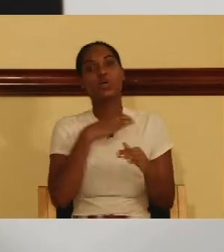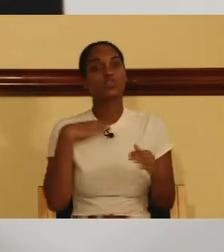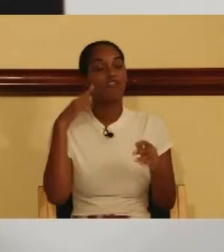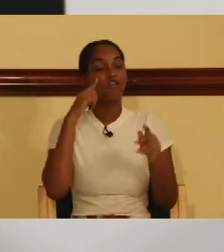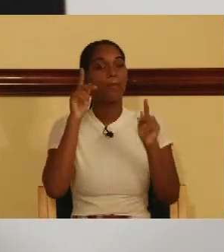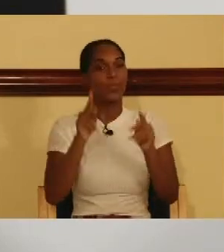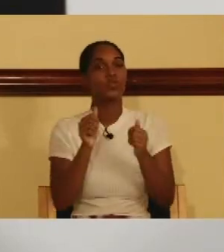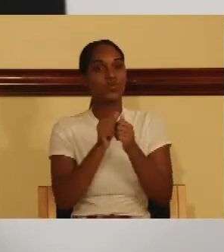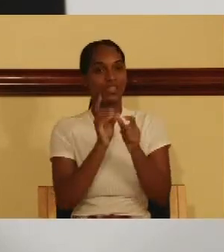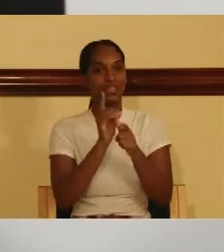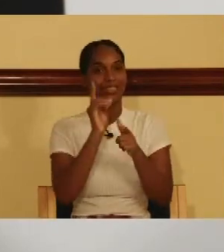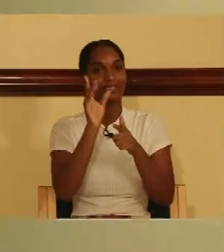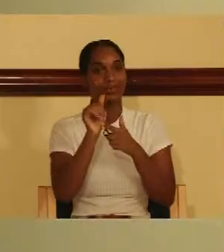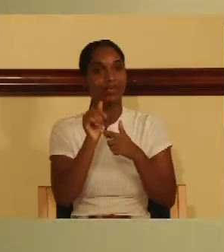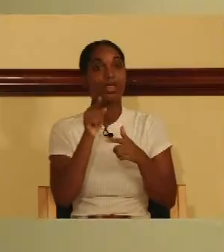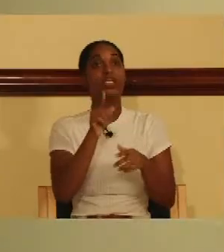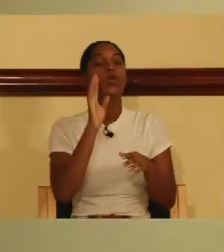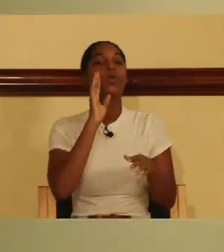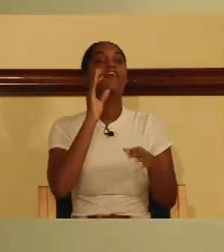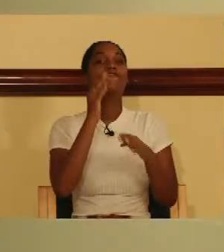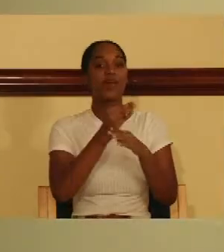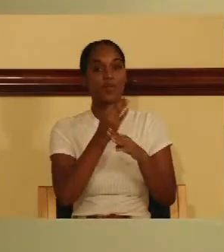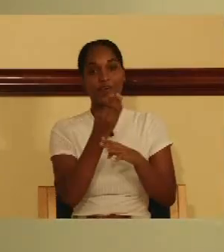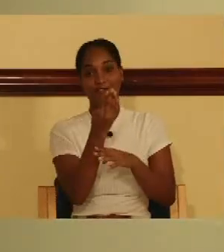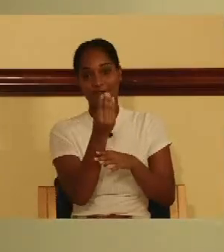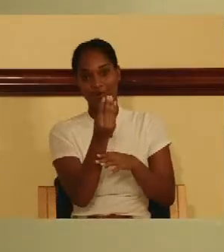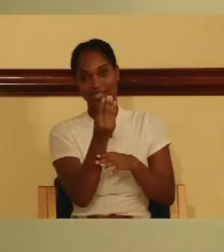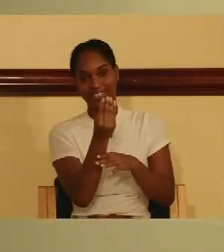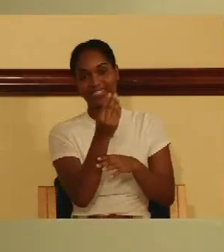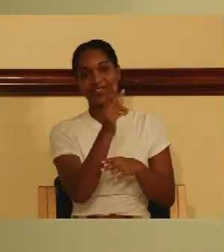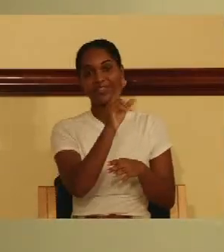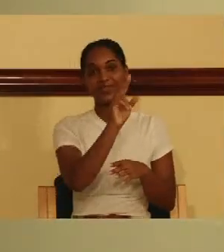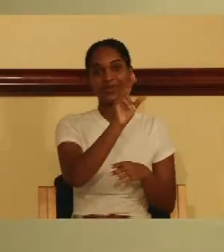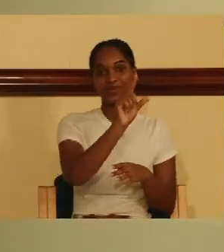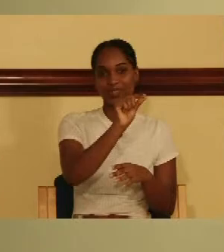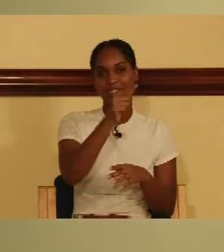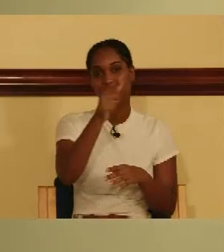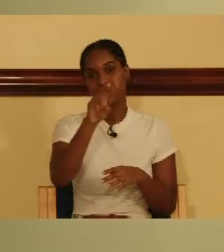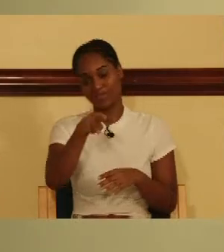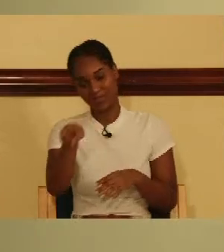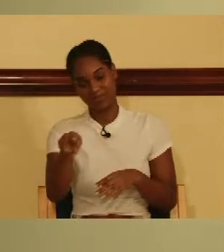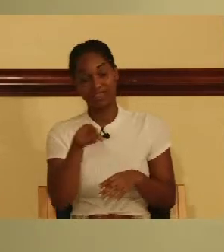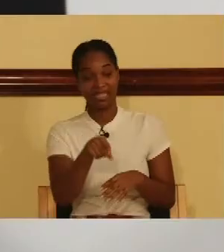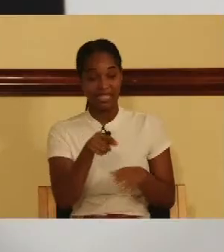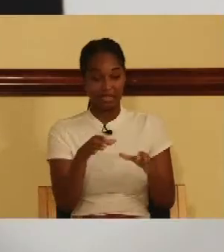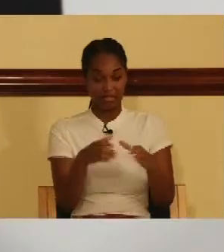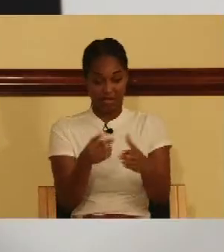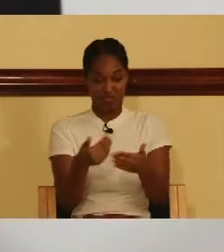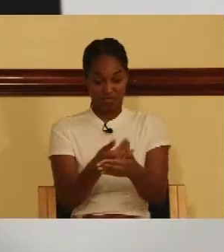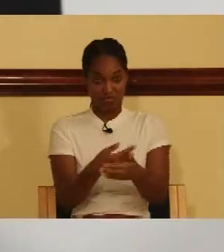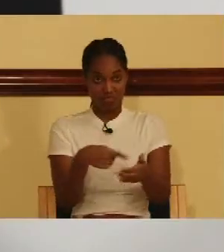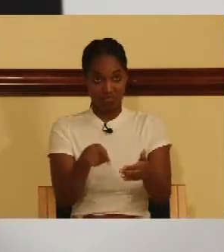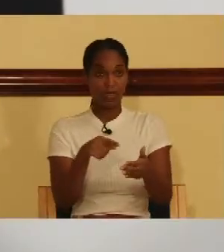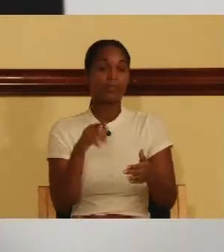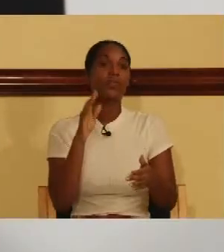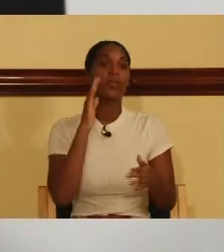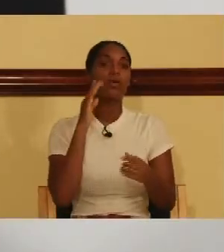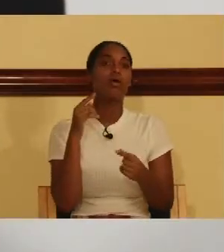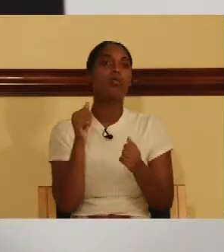into effect on February 14, 2022. And so it will be a body that will come